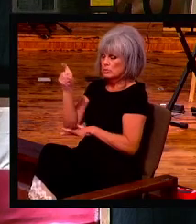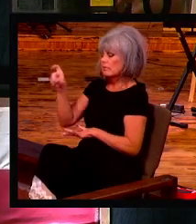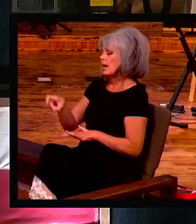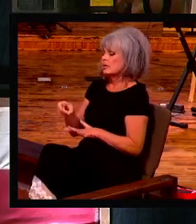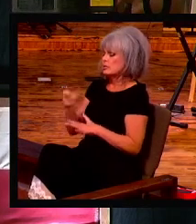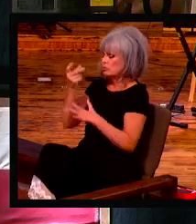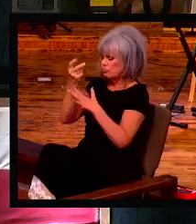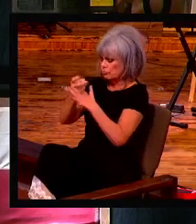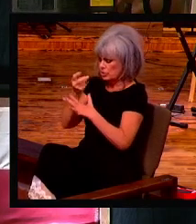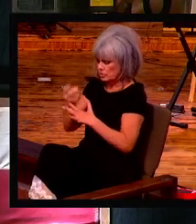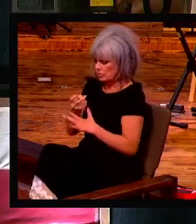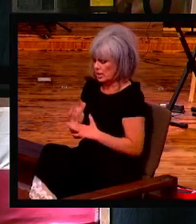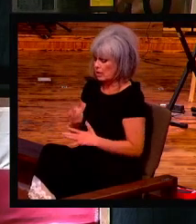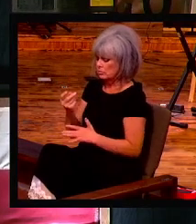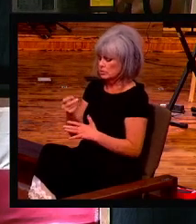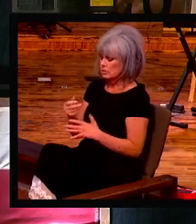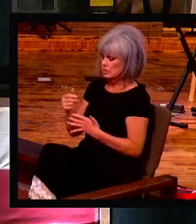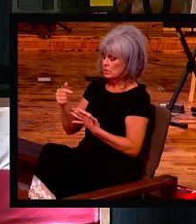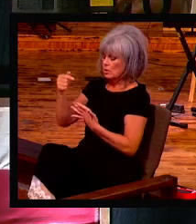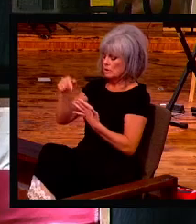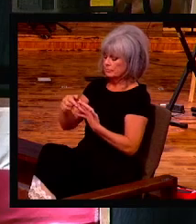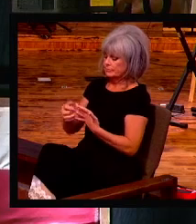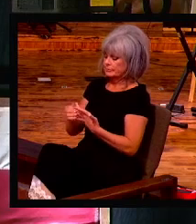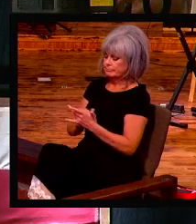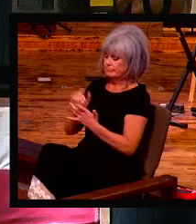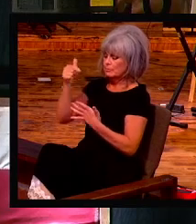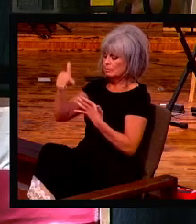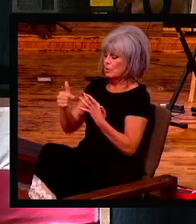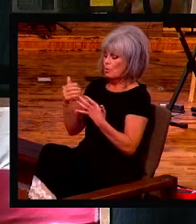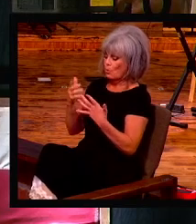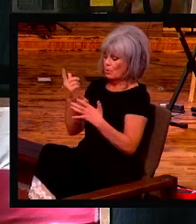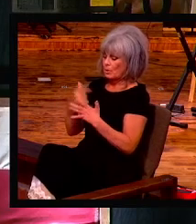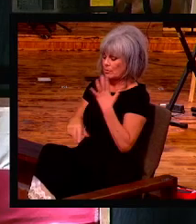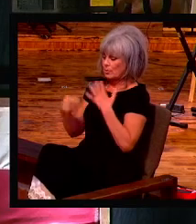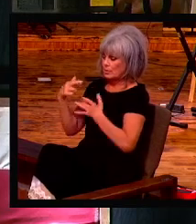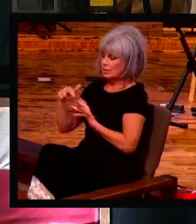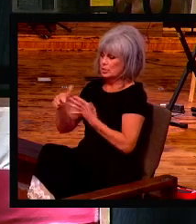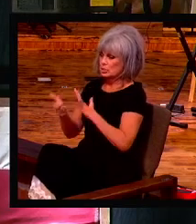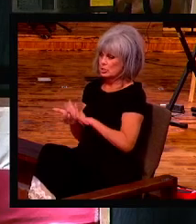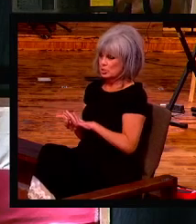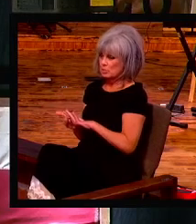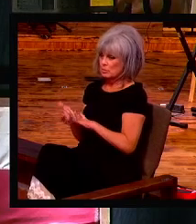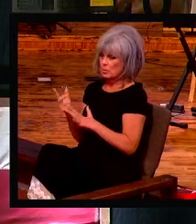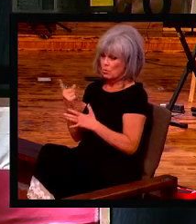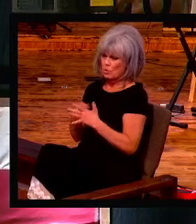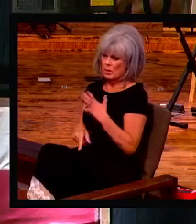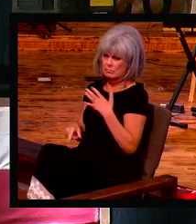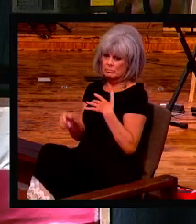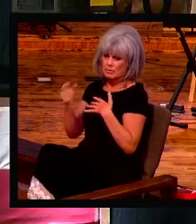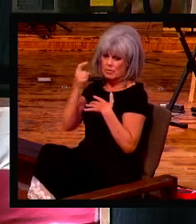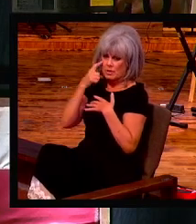which of those relationships his brothers would fit into that I just talked about, which one do you think it would be?